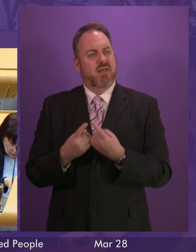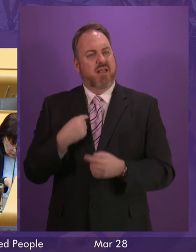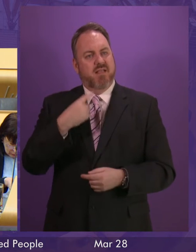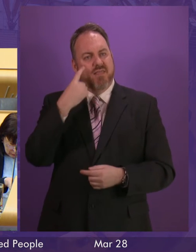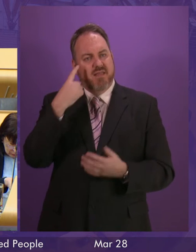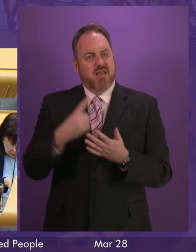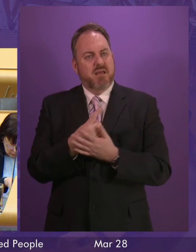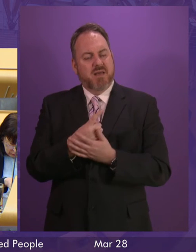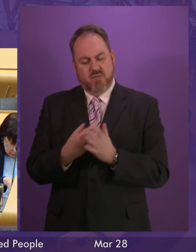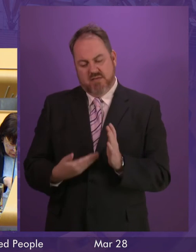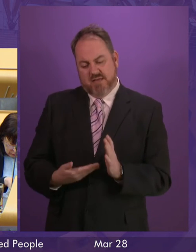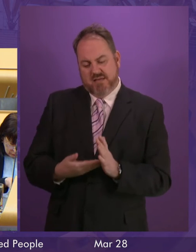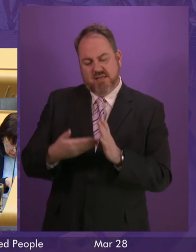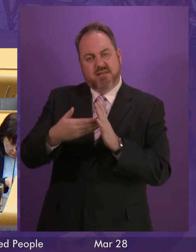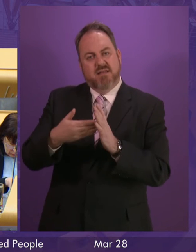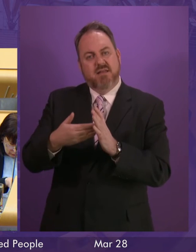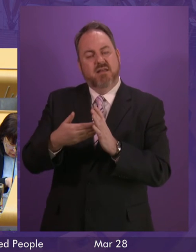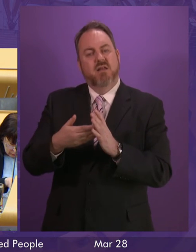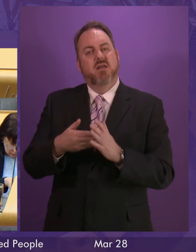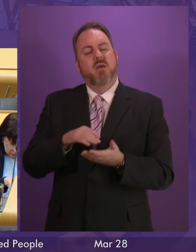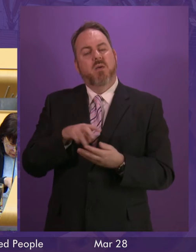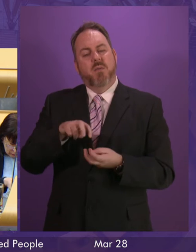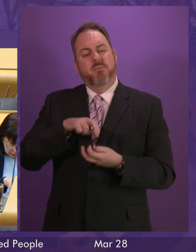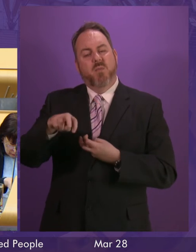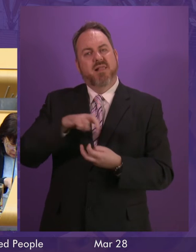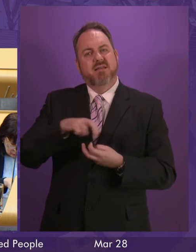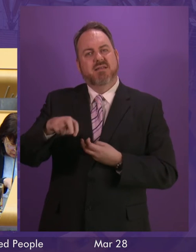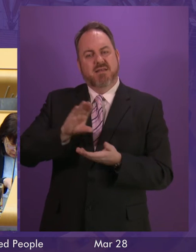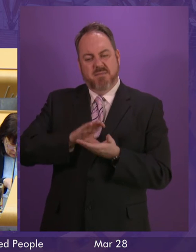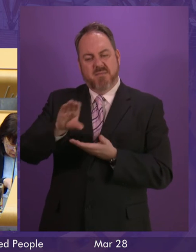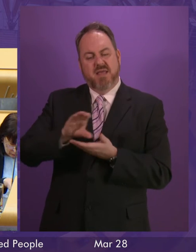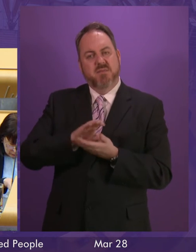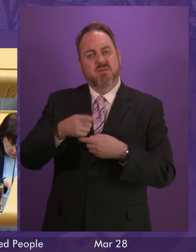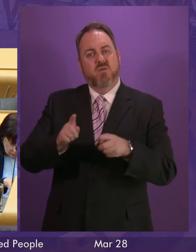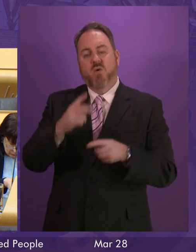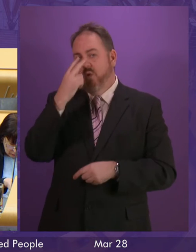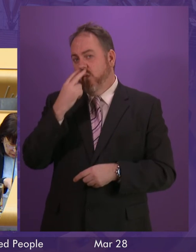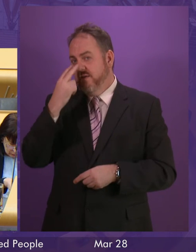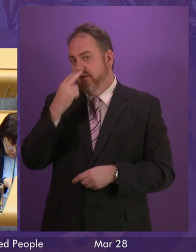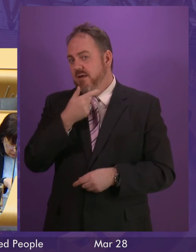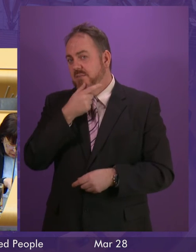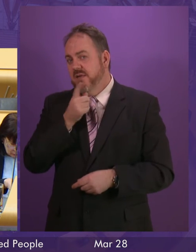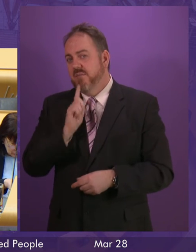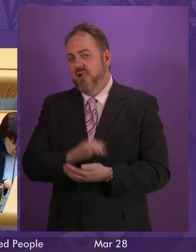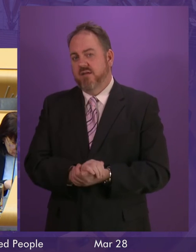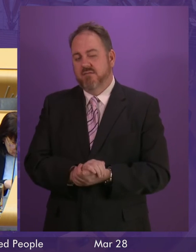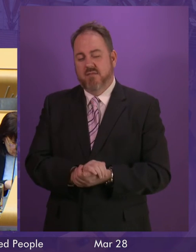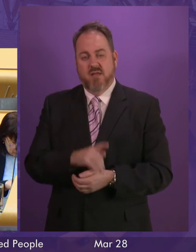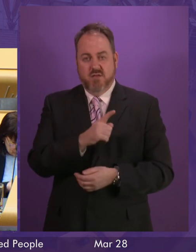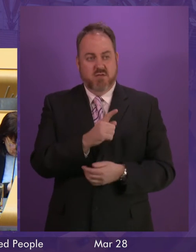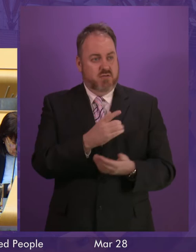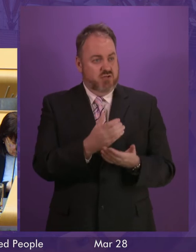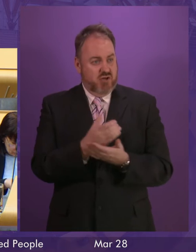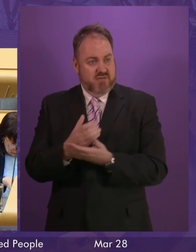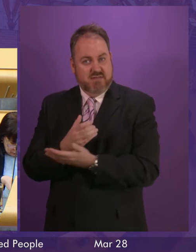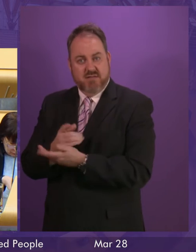mobility payments for older disabled people, and that's a move that's backed by a variety of third sector groups, including Marie